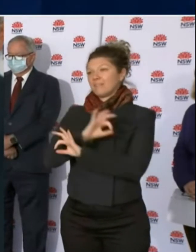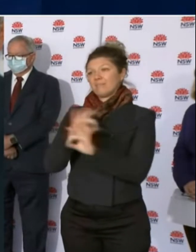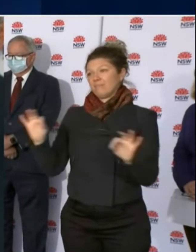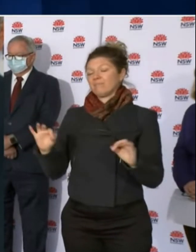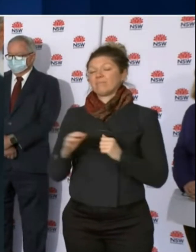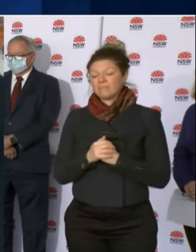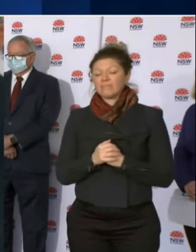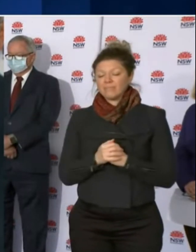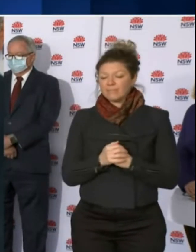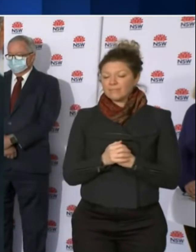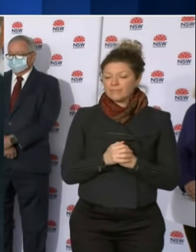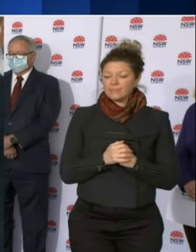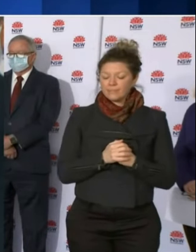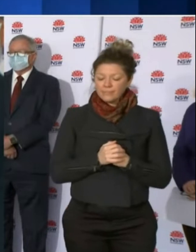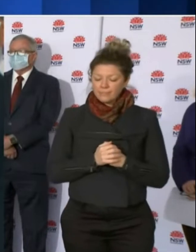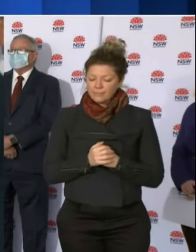On the